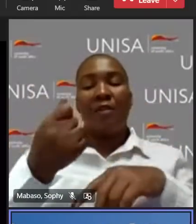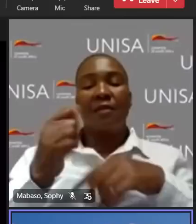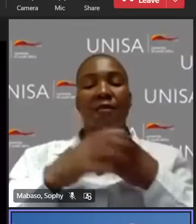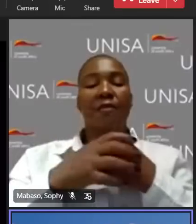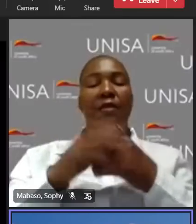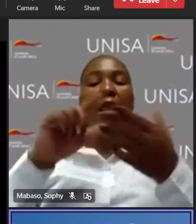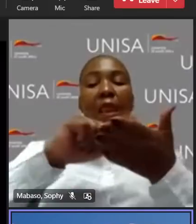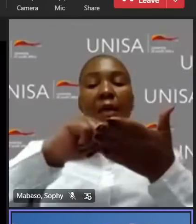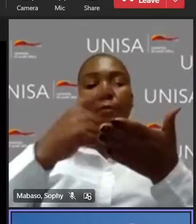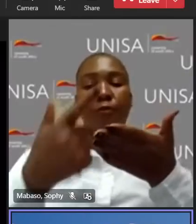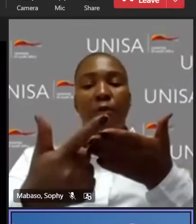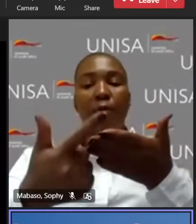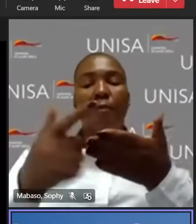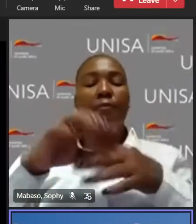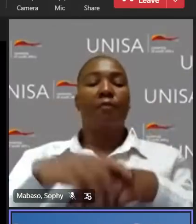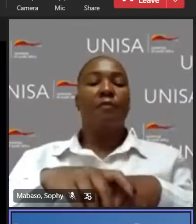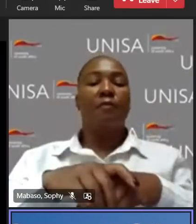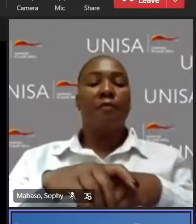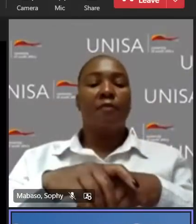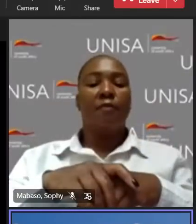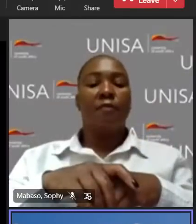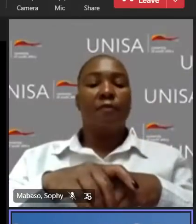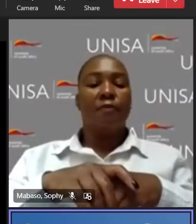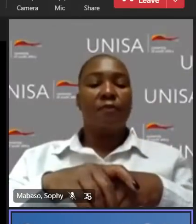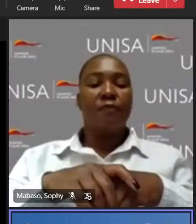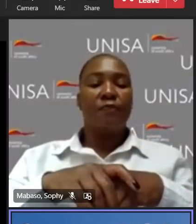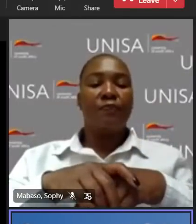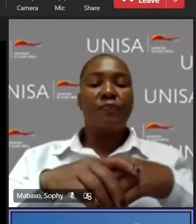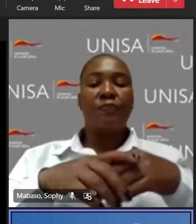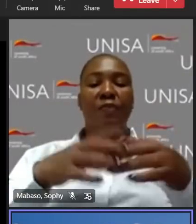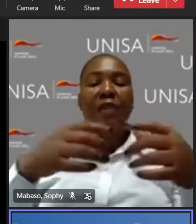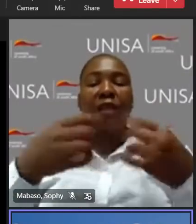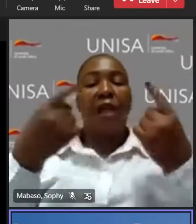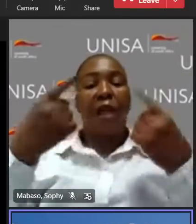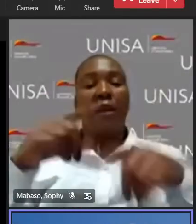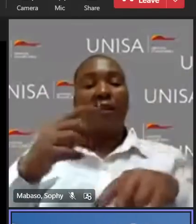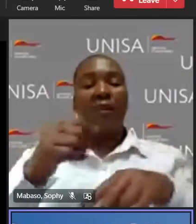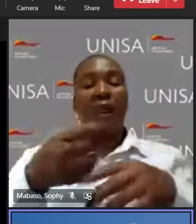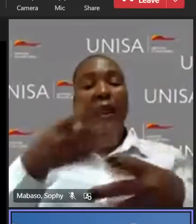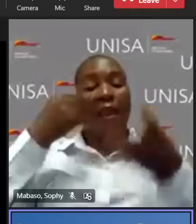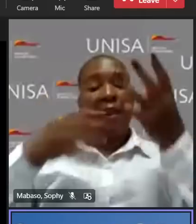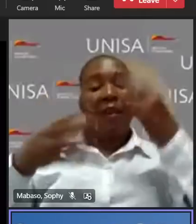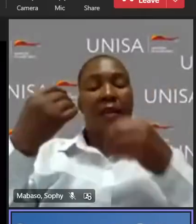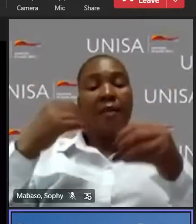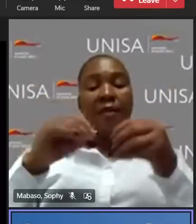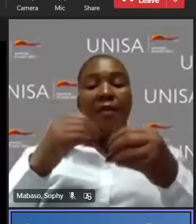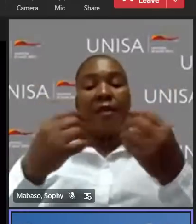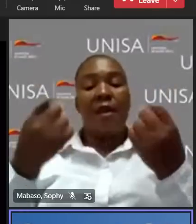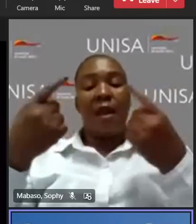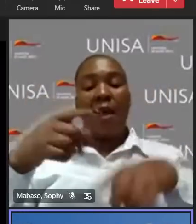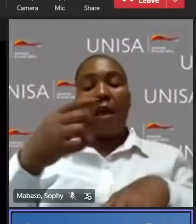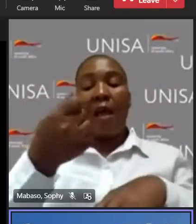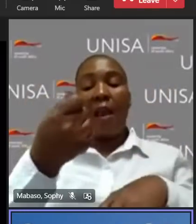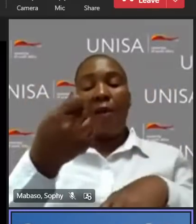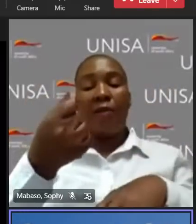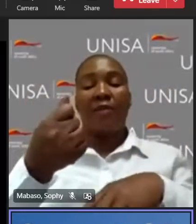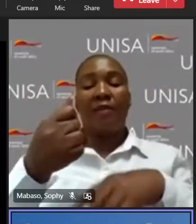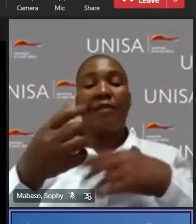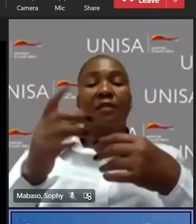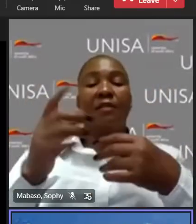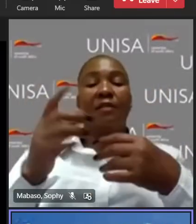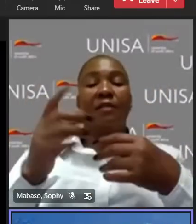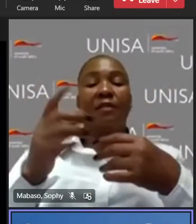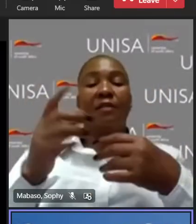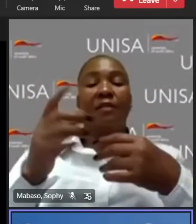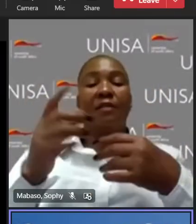It also covers the incidental allowances. On the learning material allowances, what it covers, if students